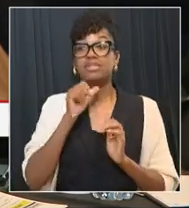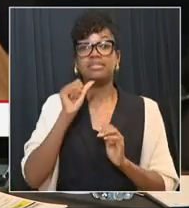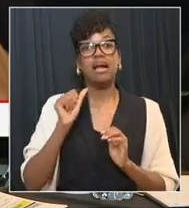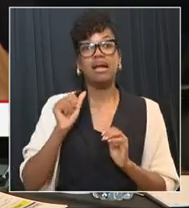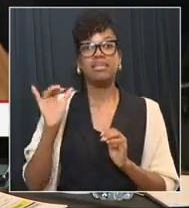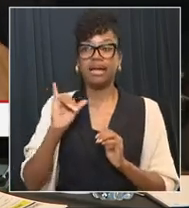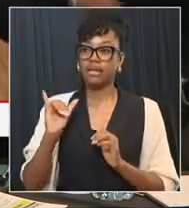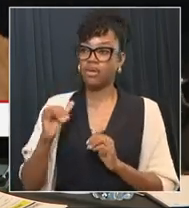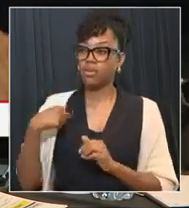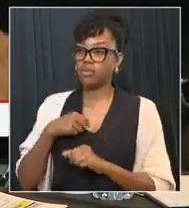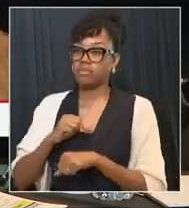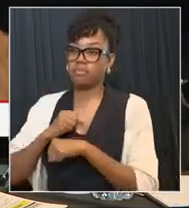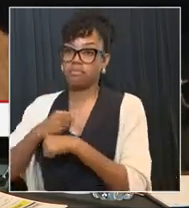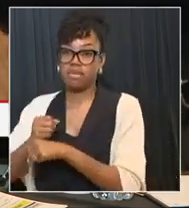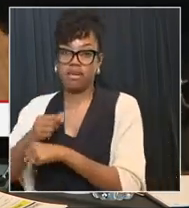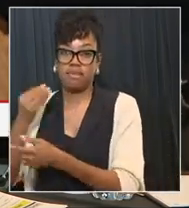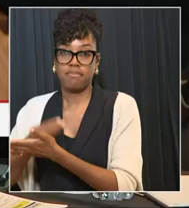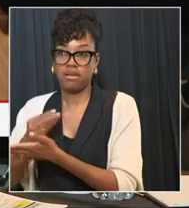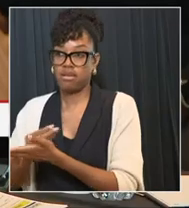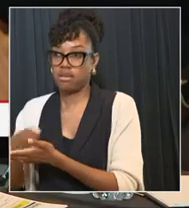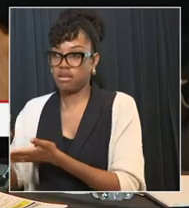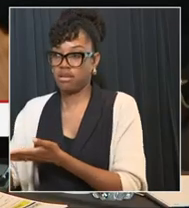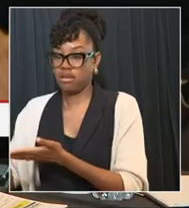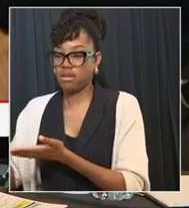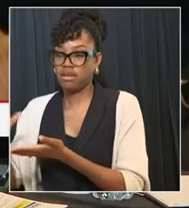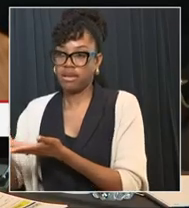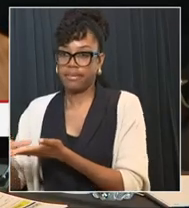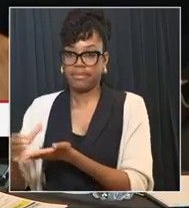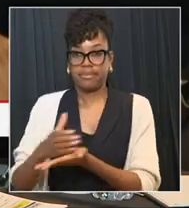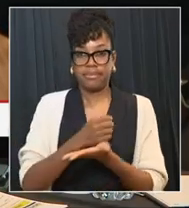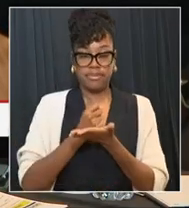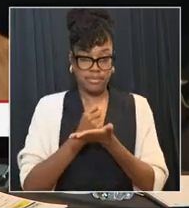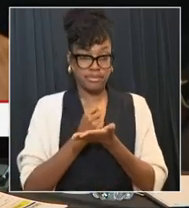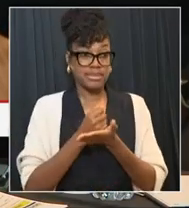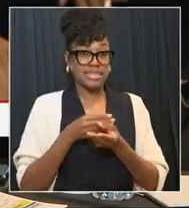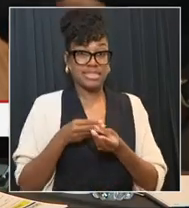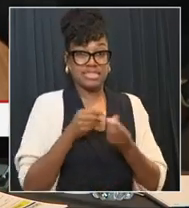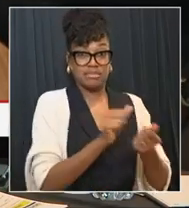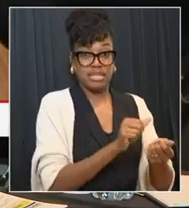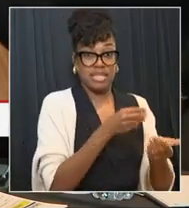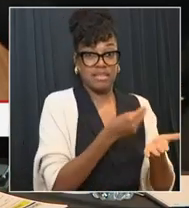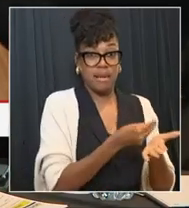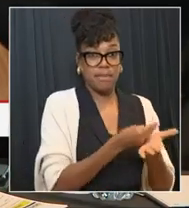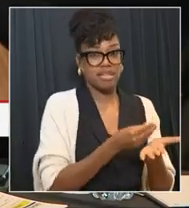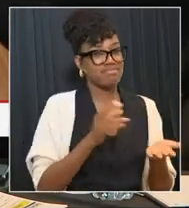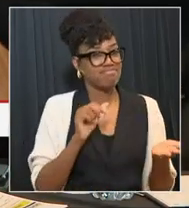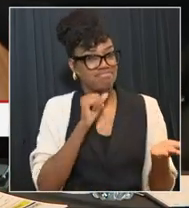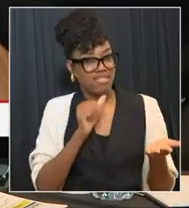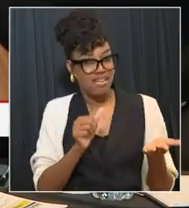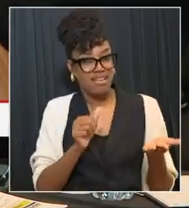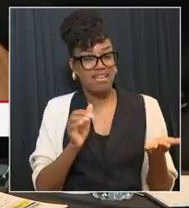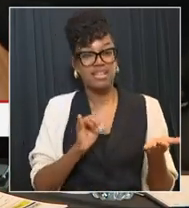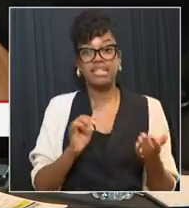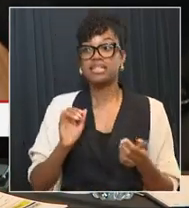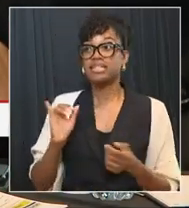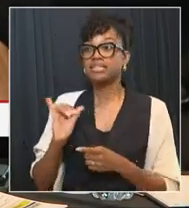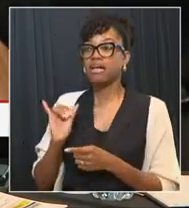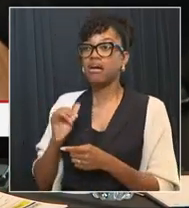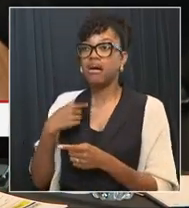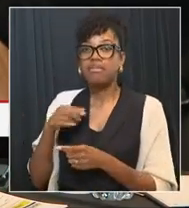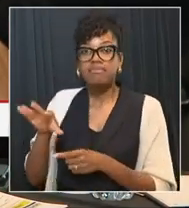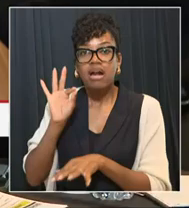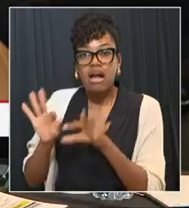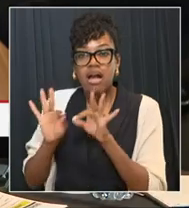very important feature of the CFO constantly and very smartly refinancing and restructuring the existing debt that can free